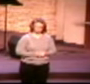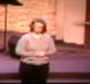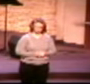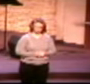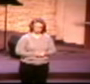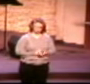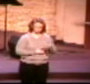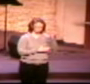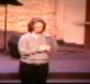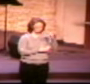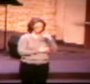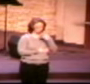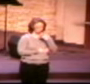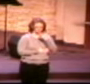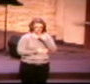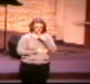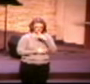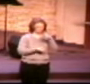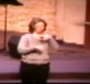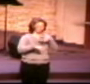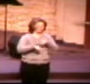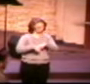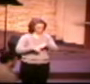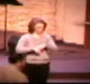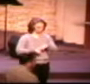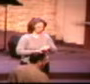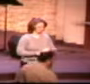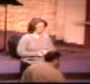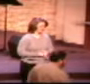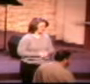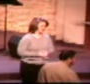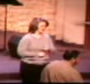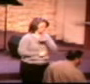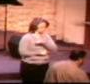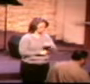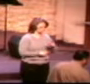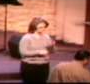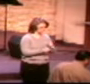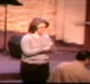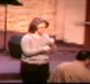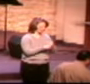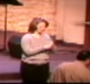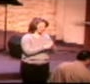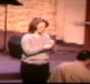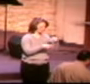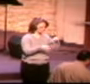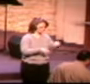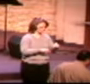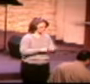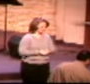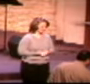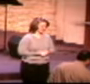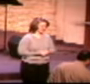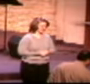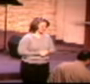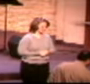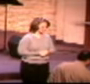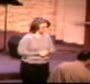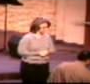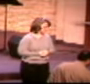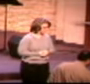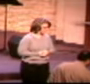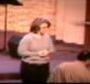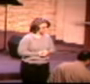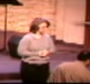God says, of course you're going to make mistakes. Of course you're going to disappoint